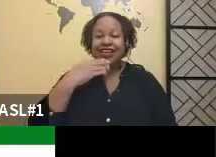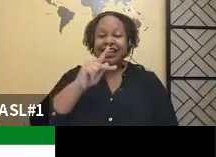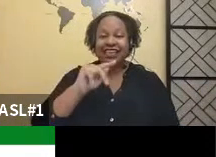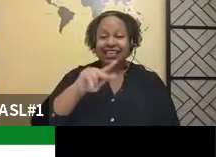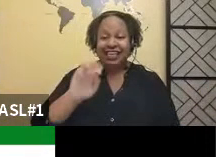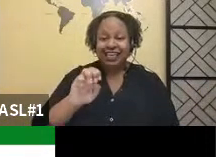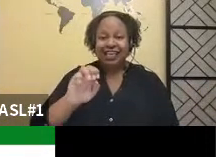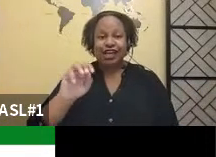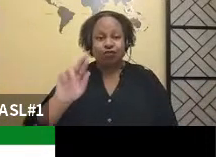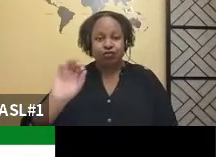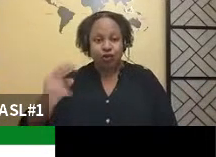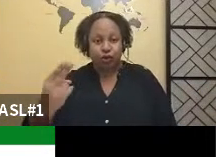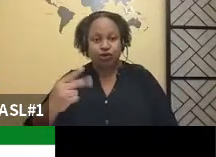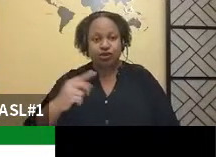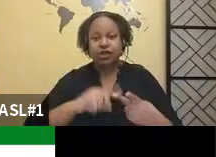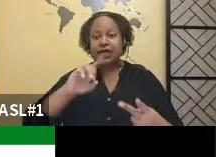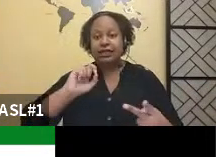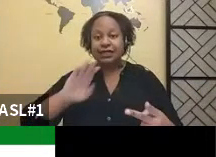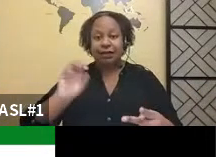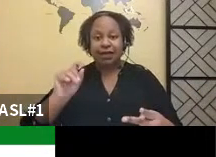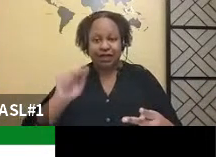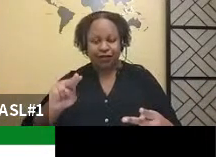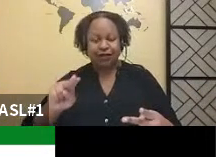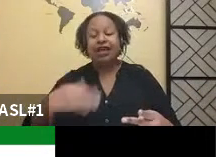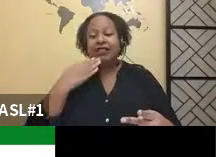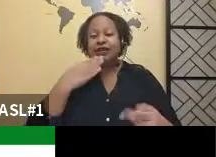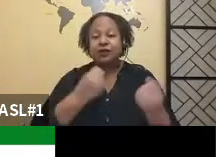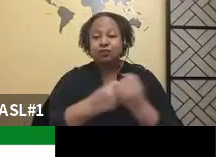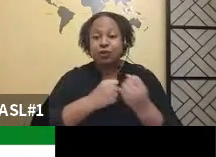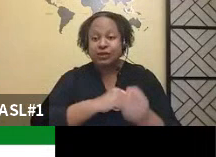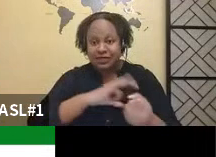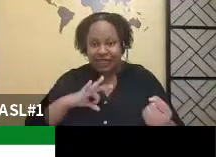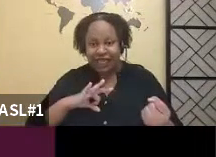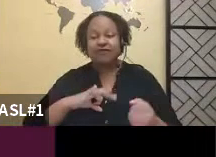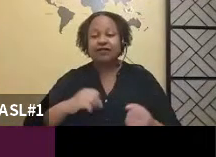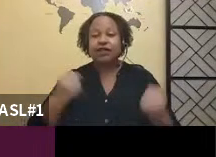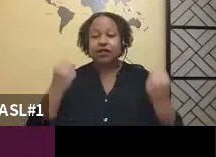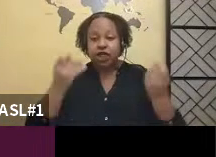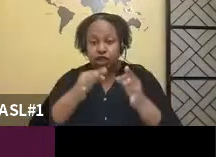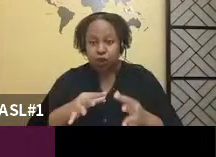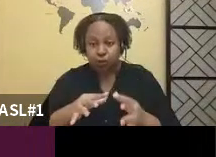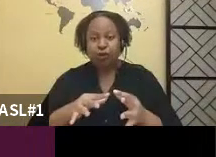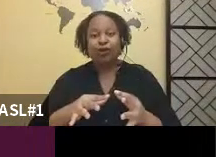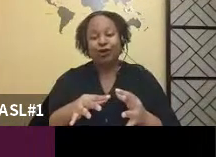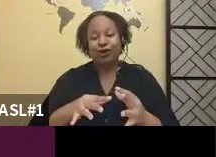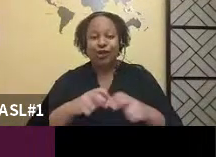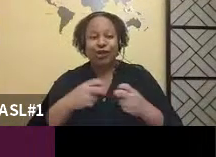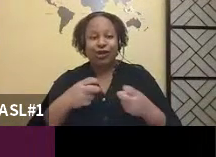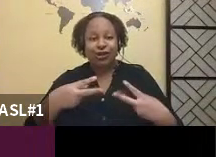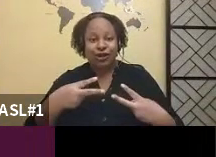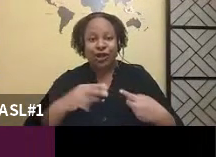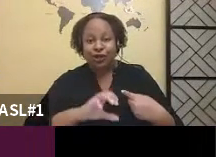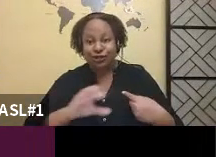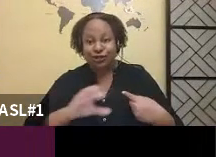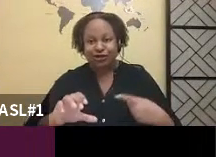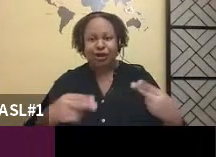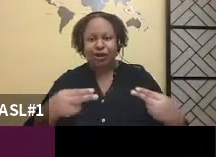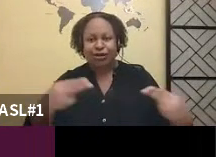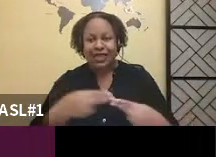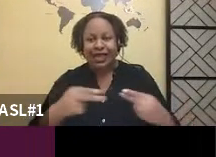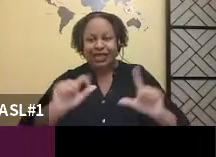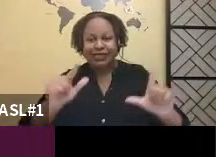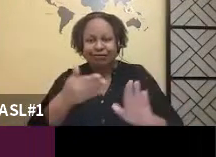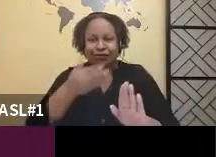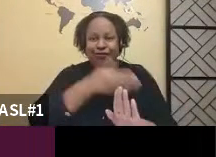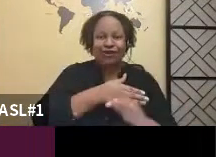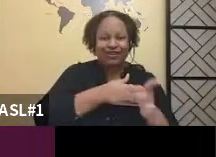again, and to all of the support staff in the ASL and closed captioning. Here you can see, oh, the slide just before